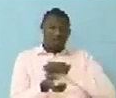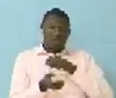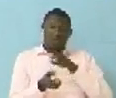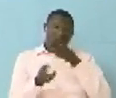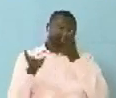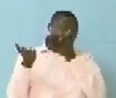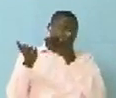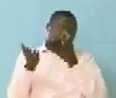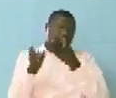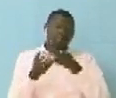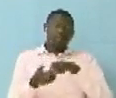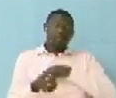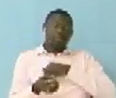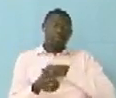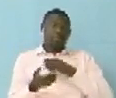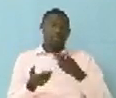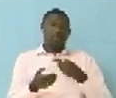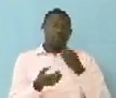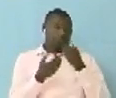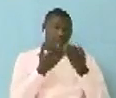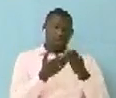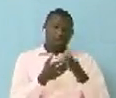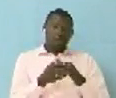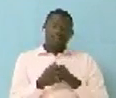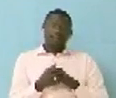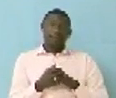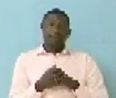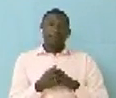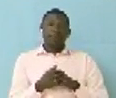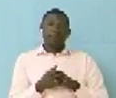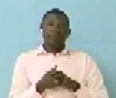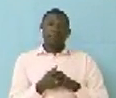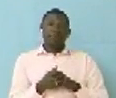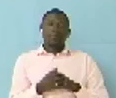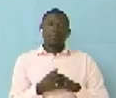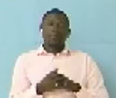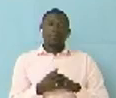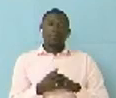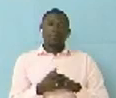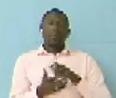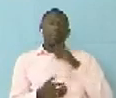Mr. Witness, you told me that the first instance,